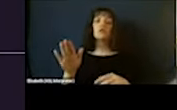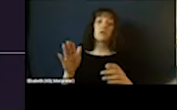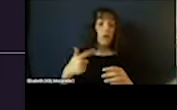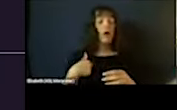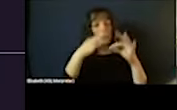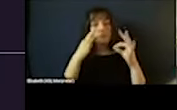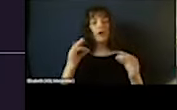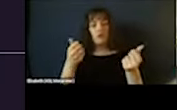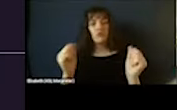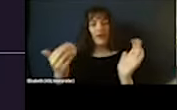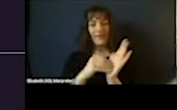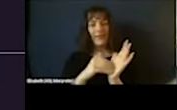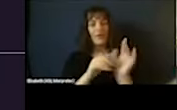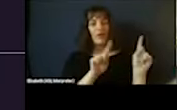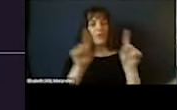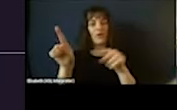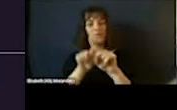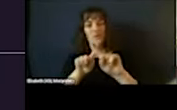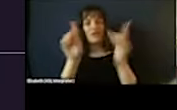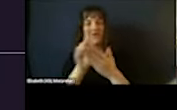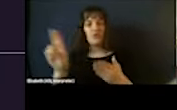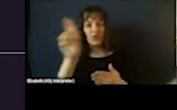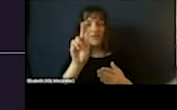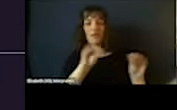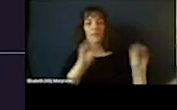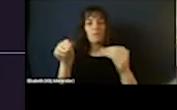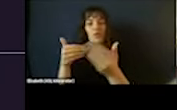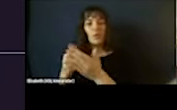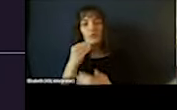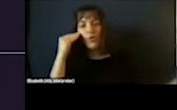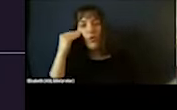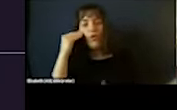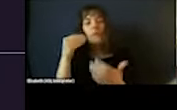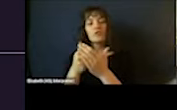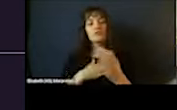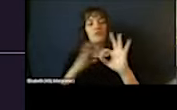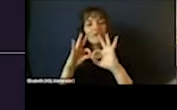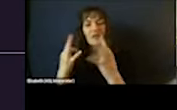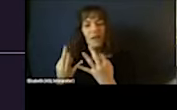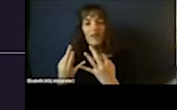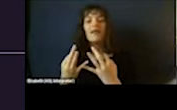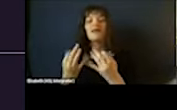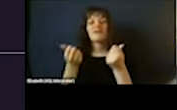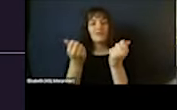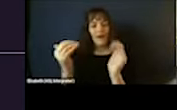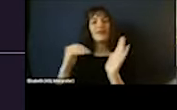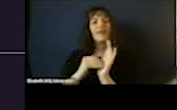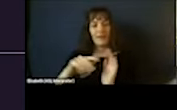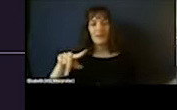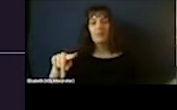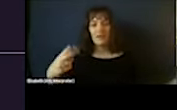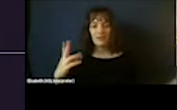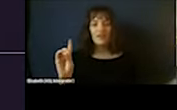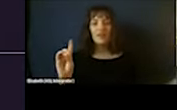moved closer to home, closer to my family, closer to support networks that I'd established. And I went back in and I tried again. And